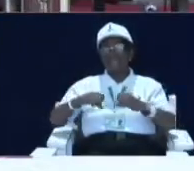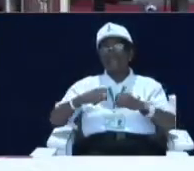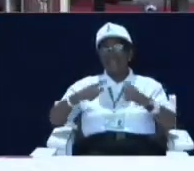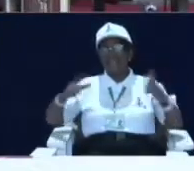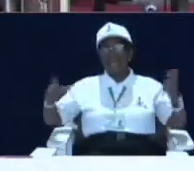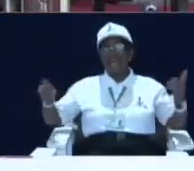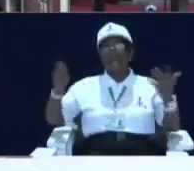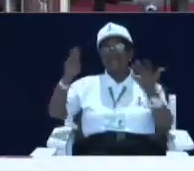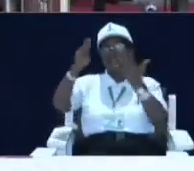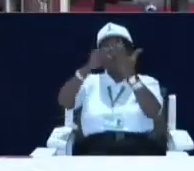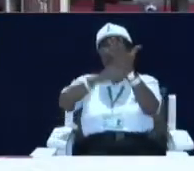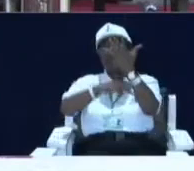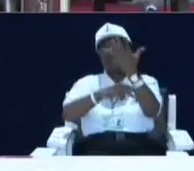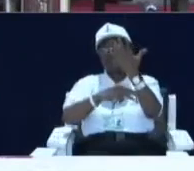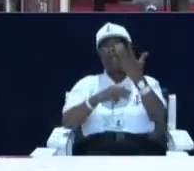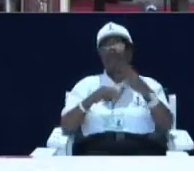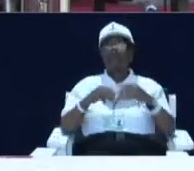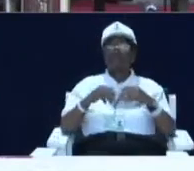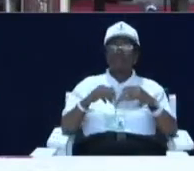enlargement.